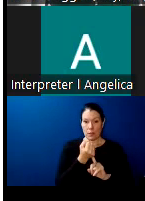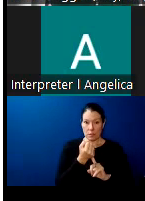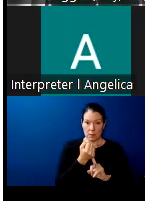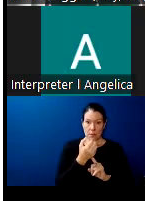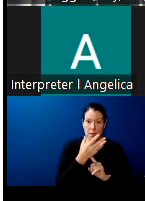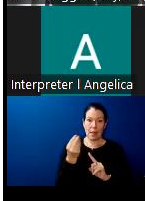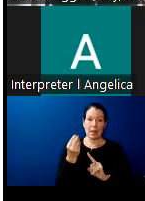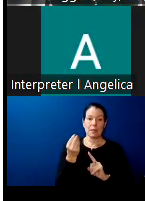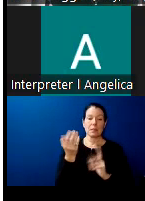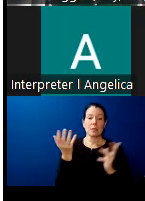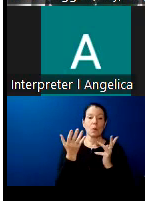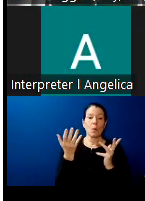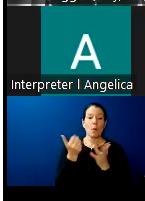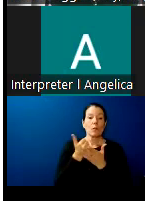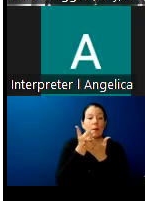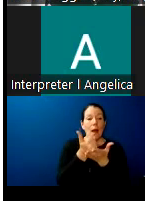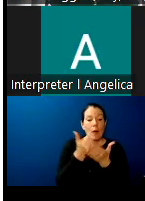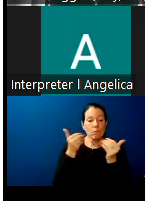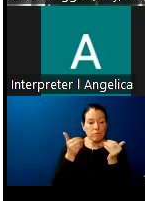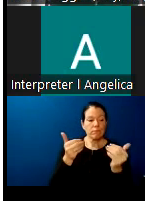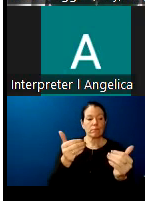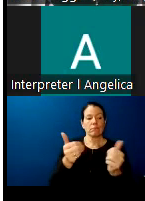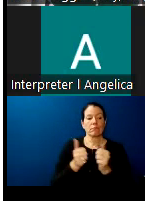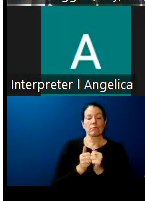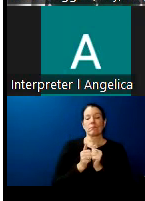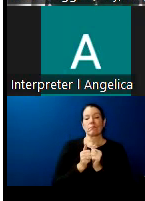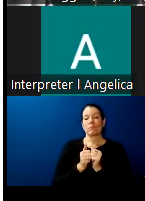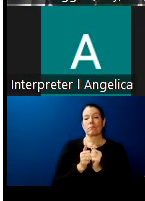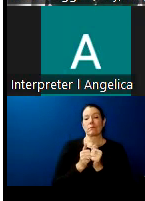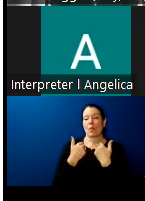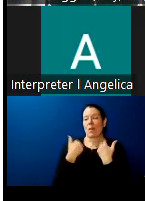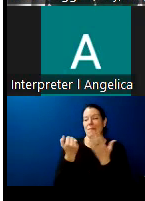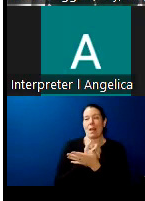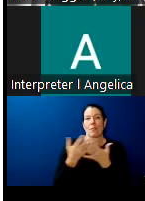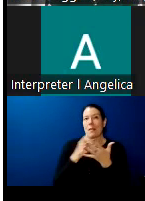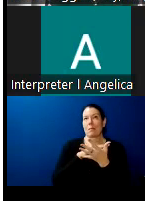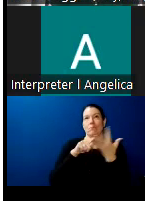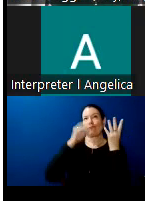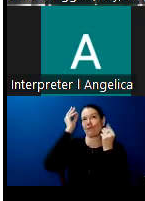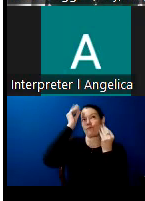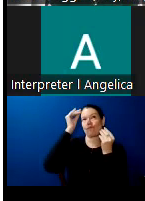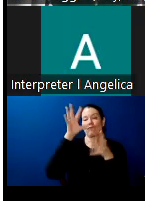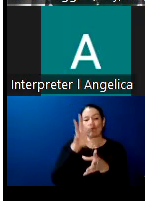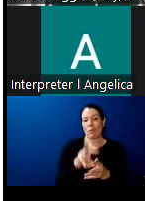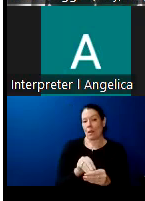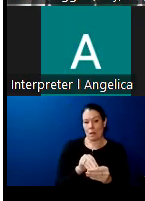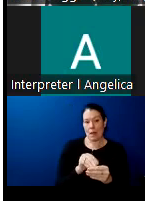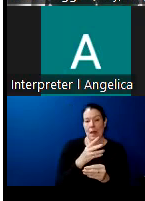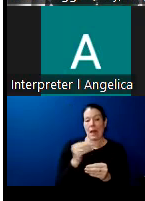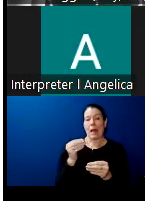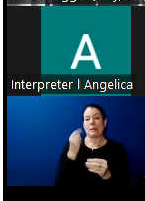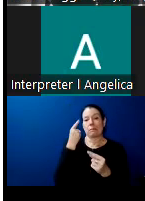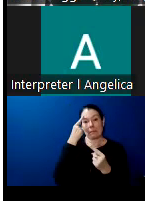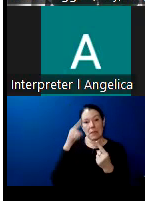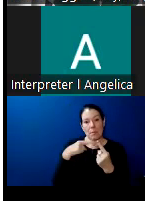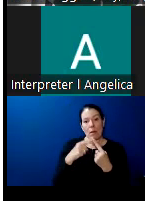would be helpful to know moving forward, so that we're taking everything into consideration and considering the information